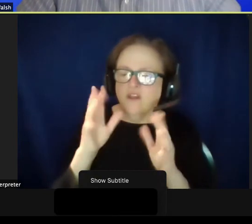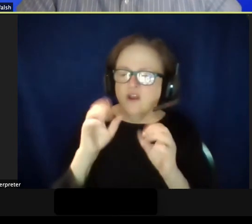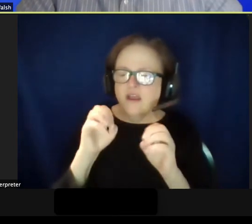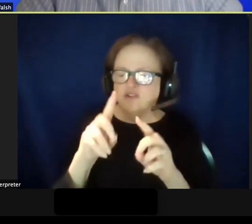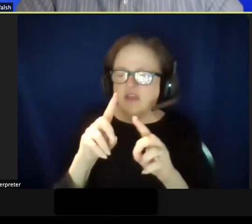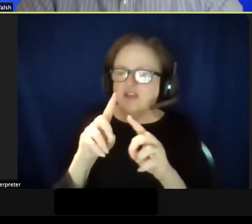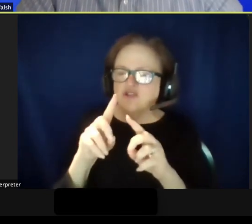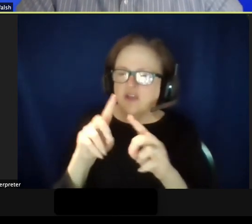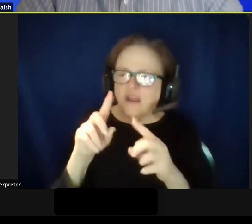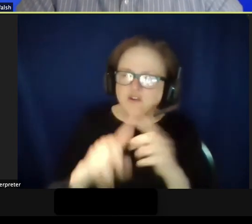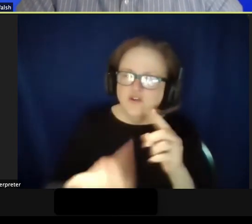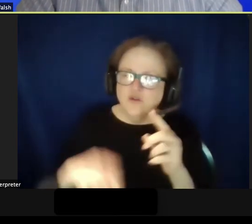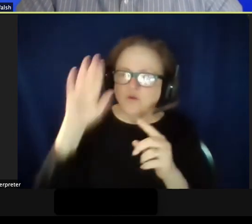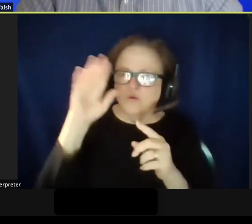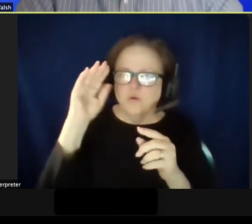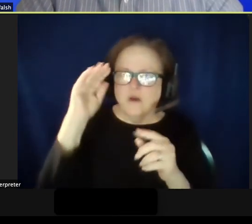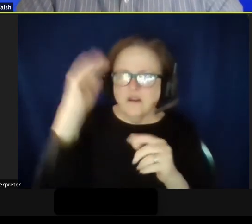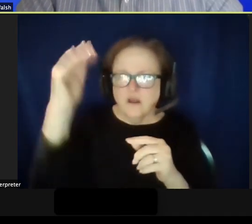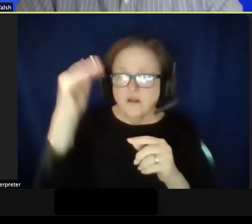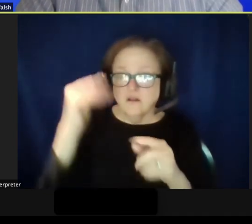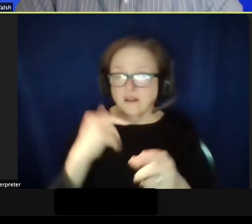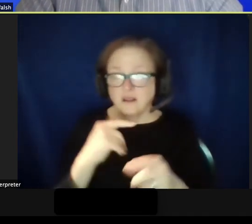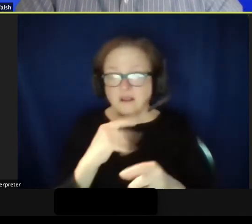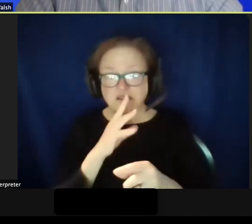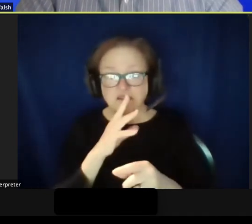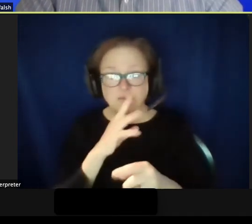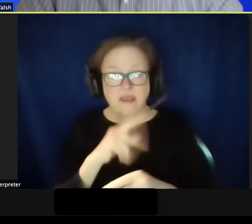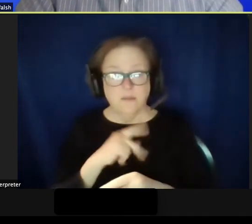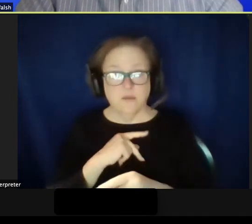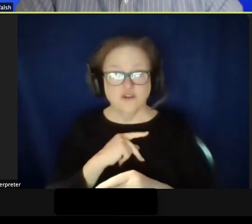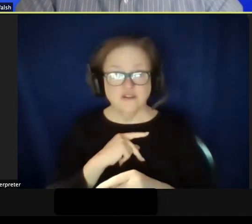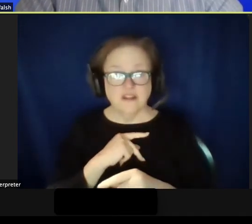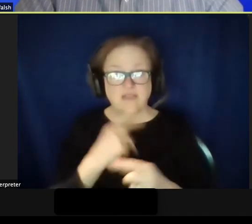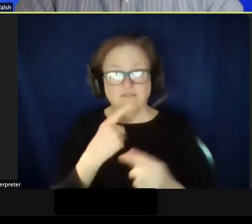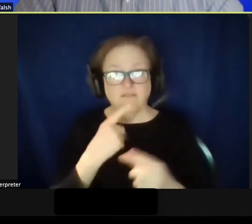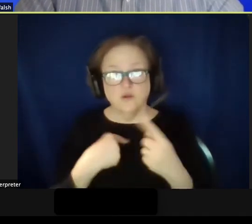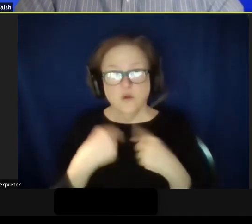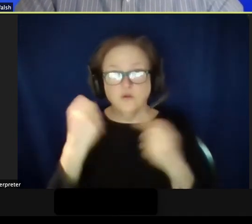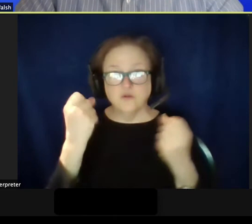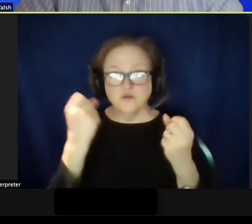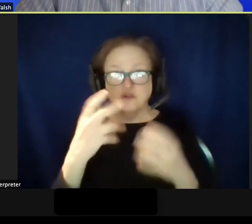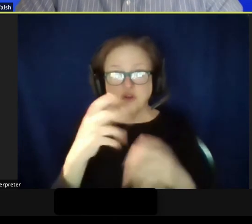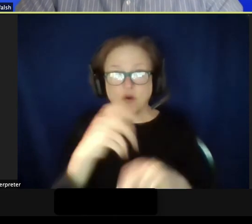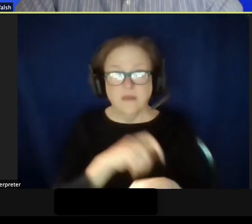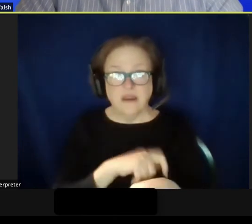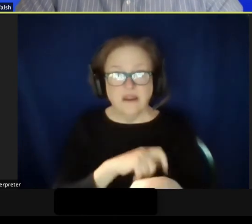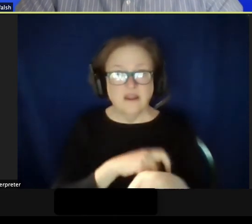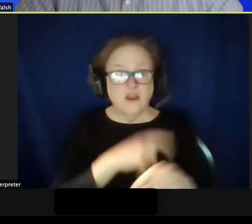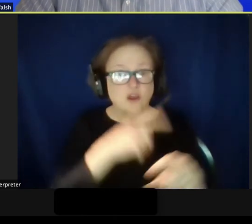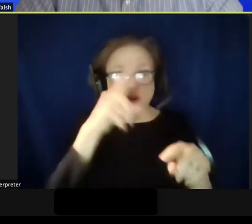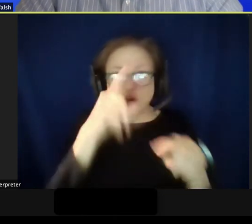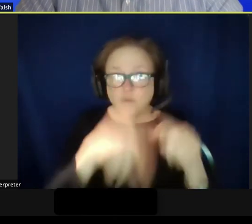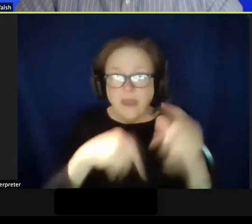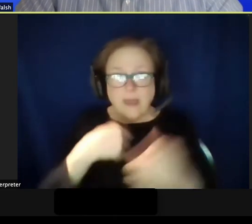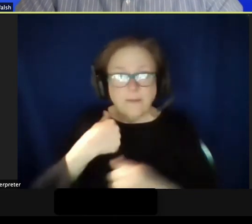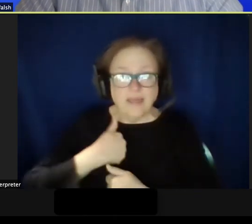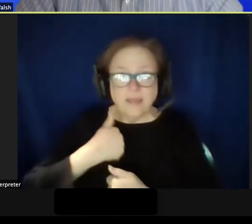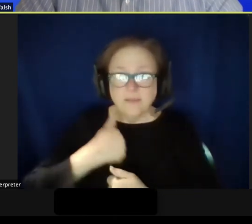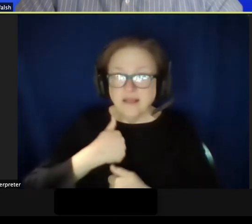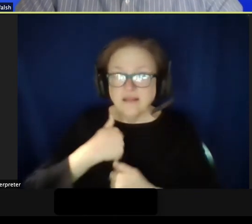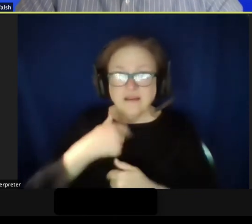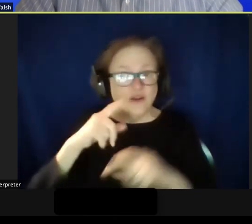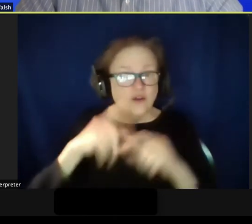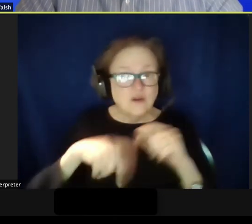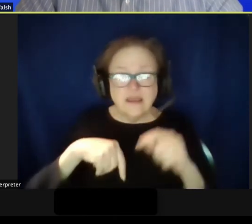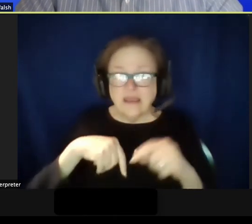If I may speak personally for a moment, when you're told so many times that you can't, you can't be in the military, you're told you